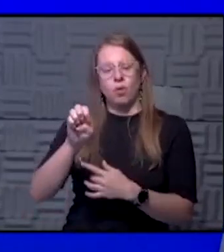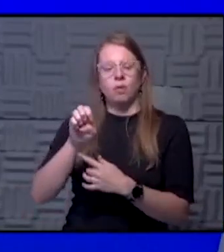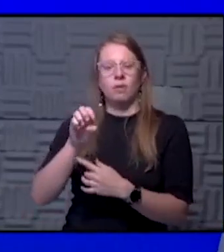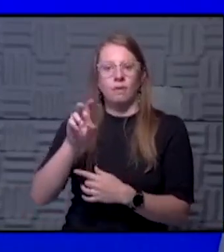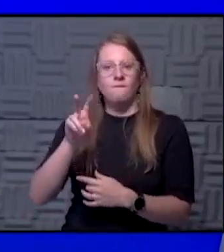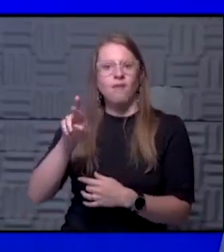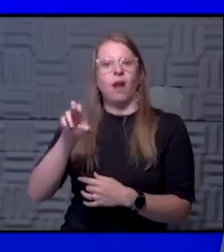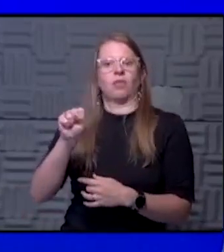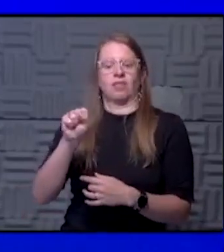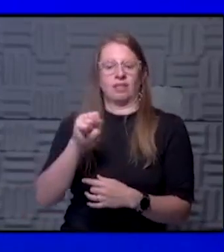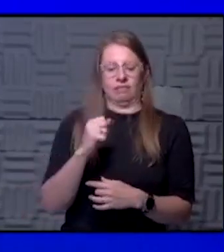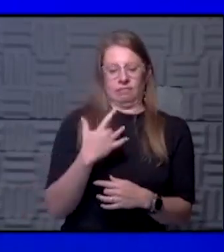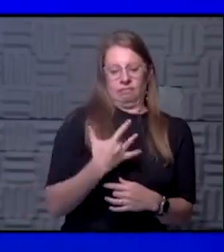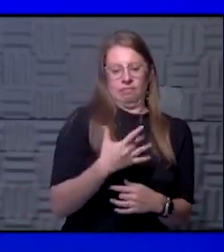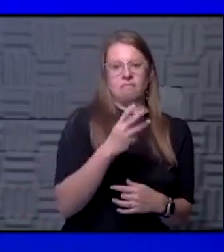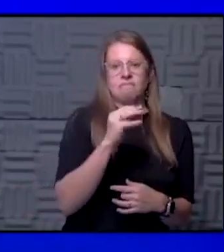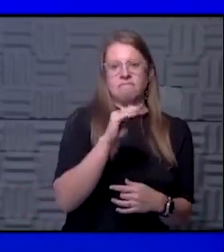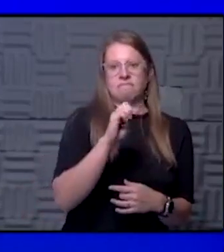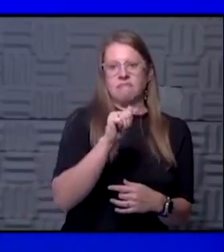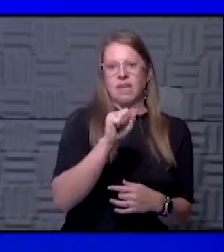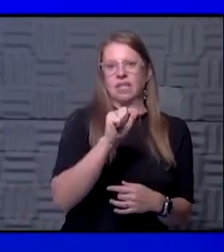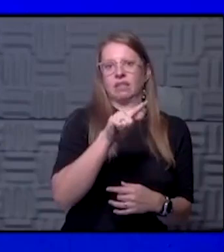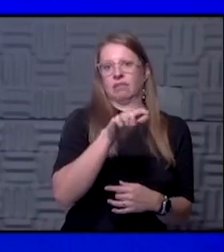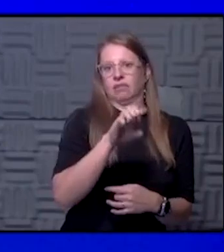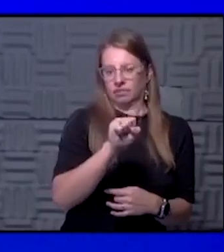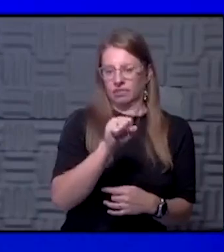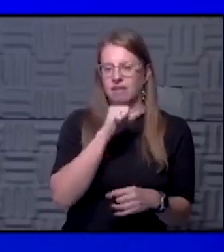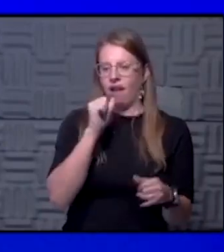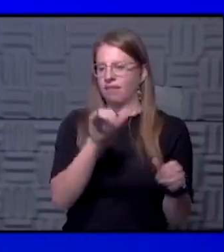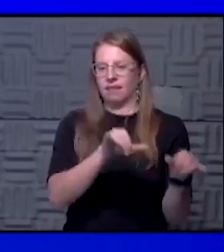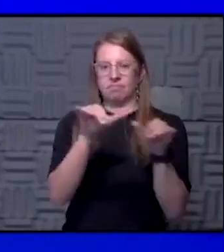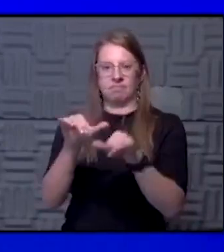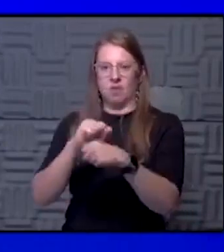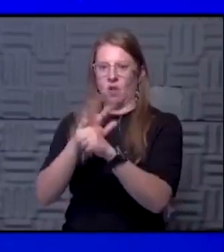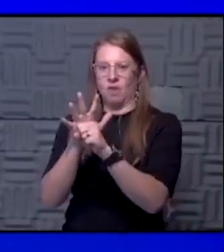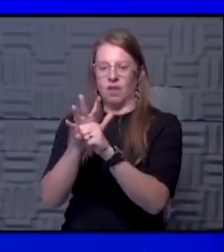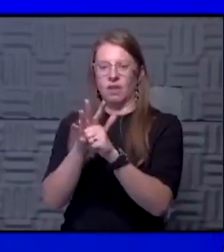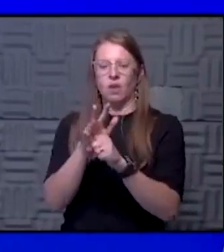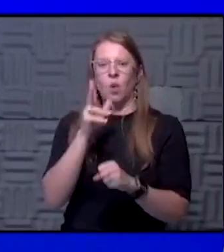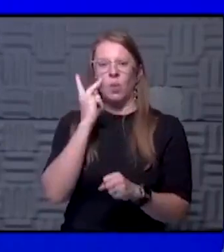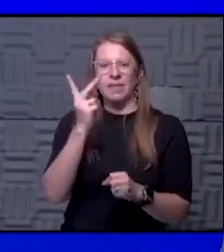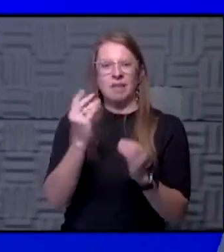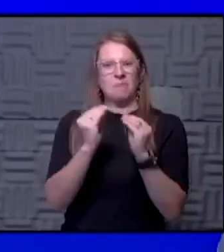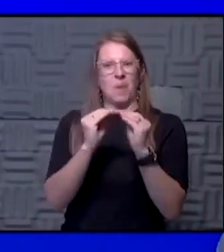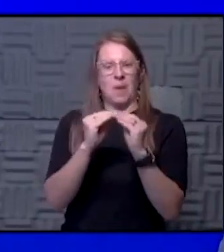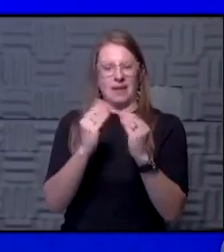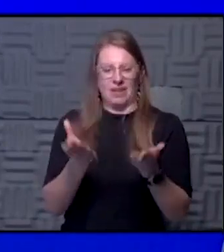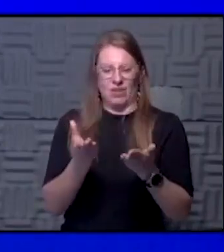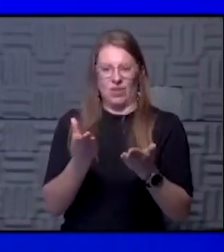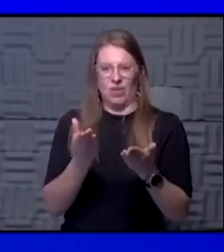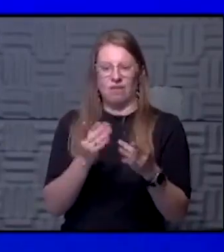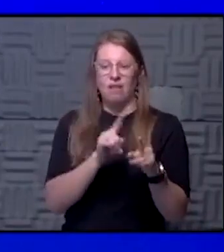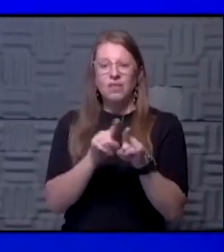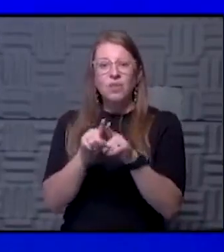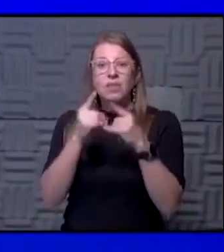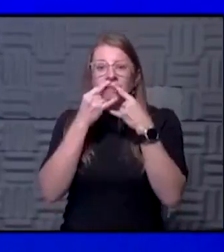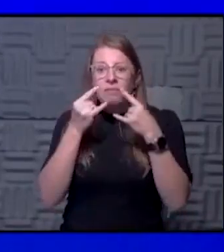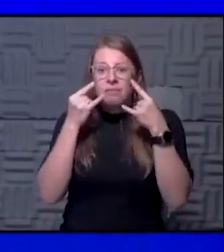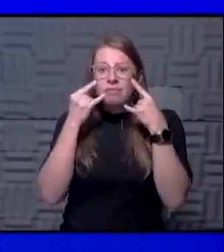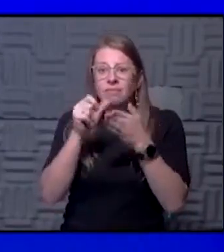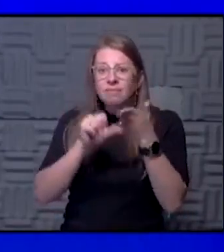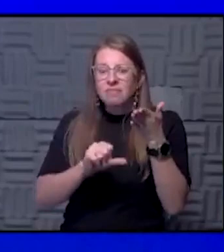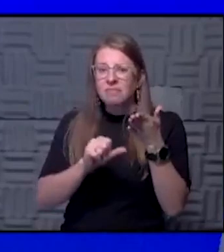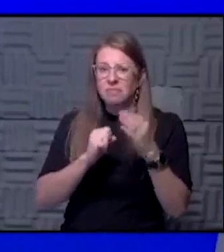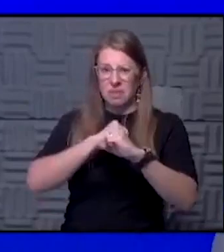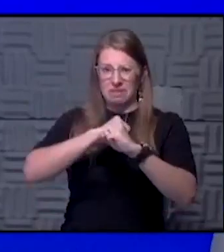not that. We would see it with more infections, especially in our healthcare system. Yeah. The surgical masks that we use would